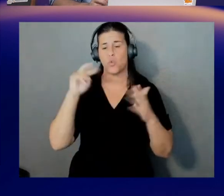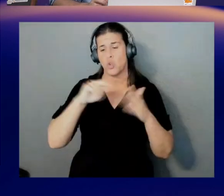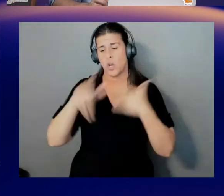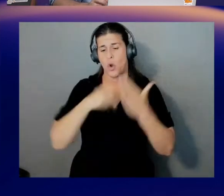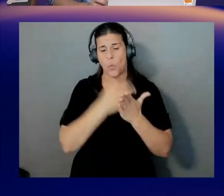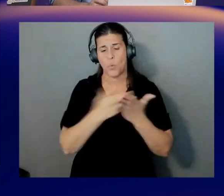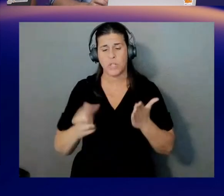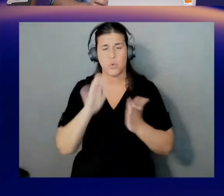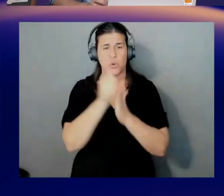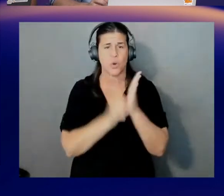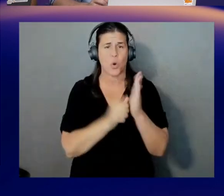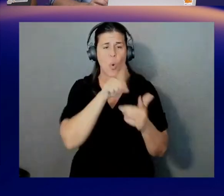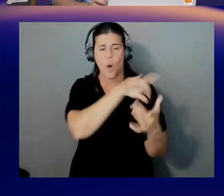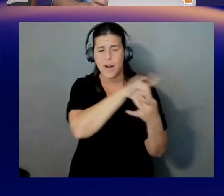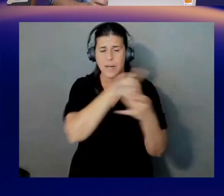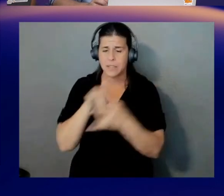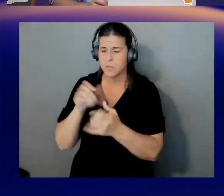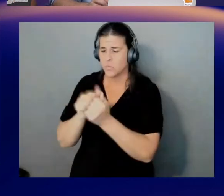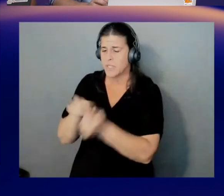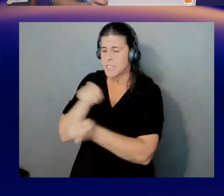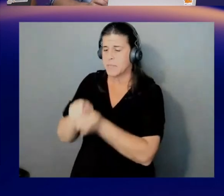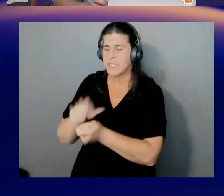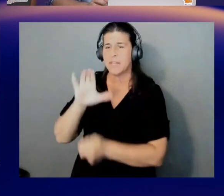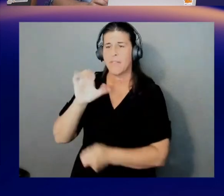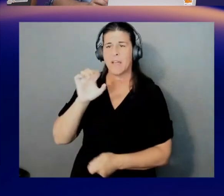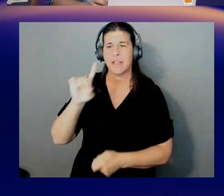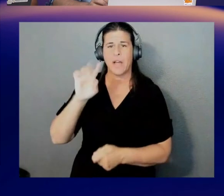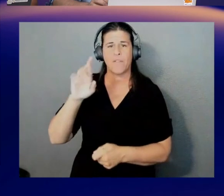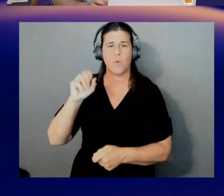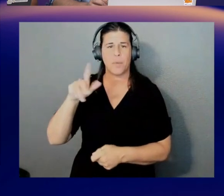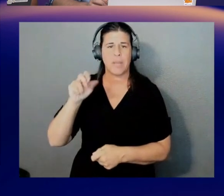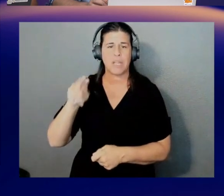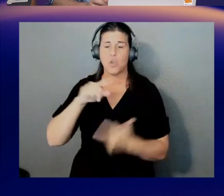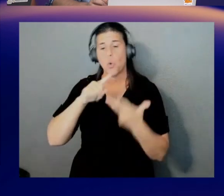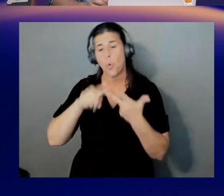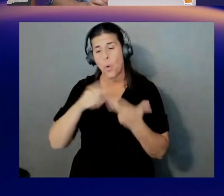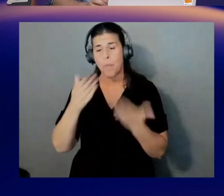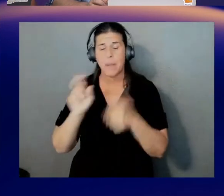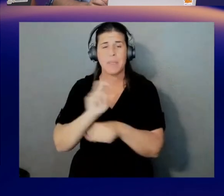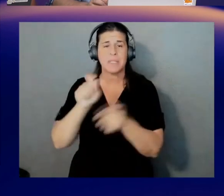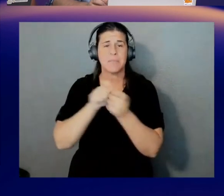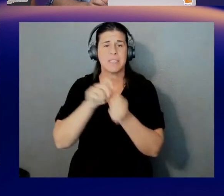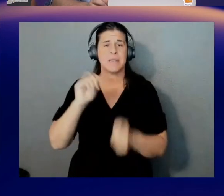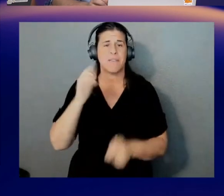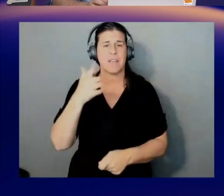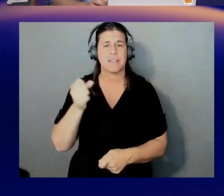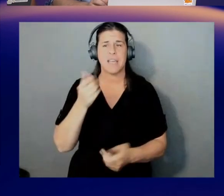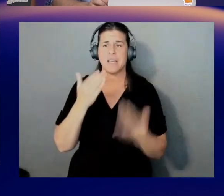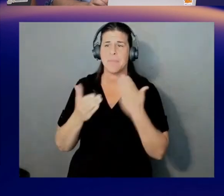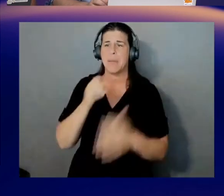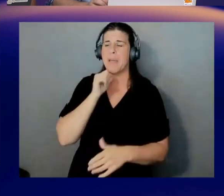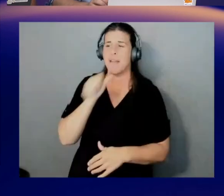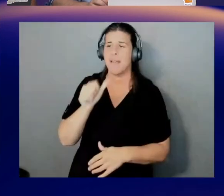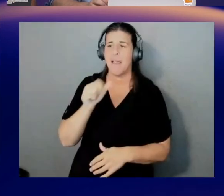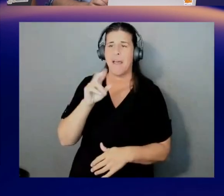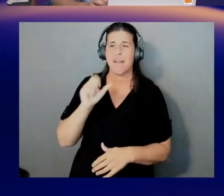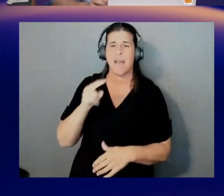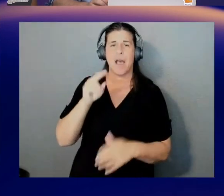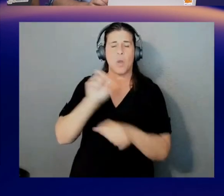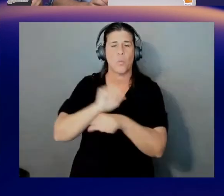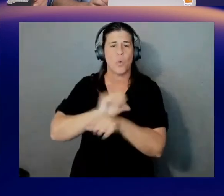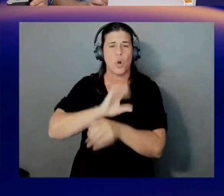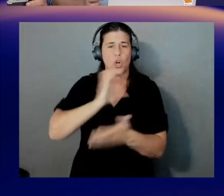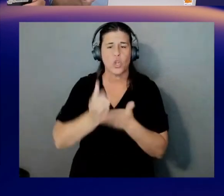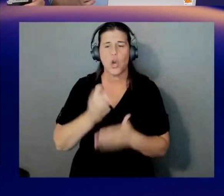it to a specific CloudFormation stack or specific tags. So maybe take a look at maybe like a non-prod workload, enable Devops Guru for those